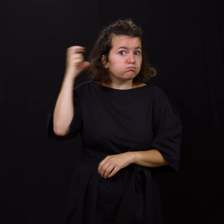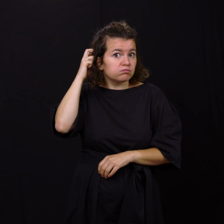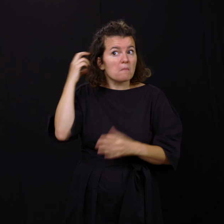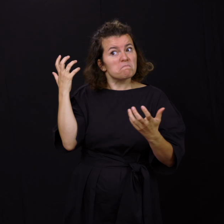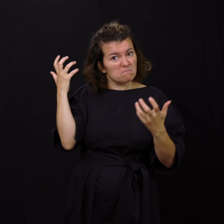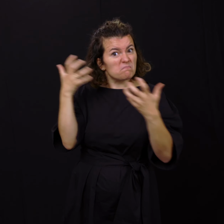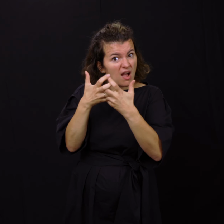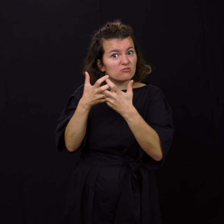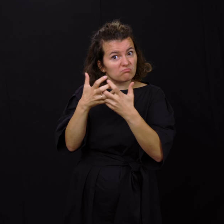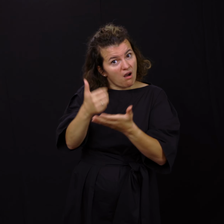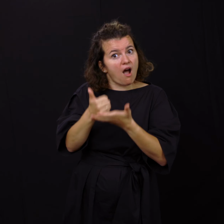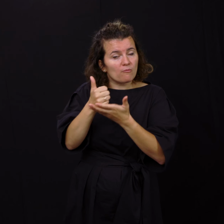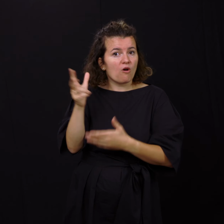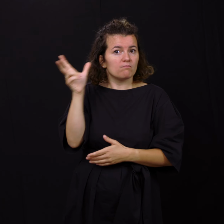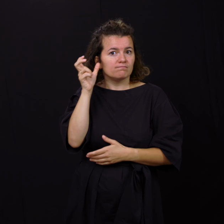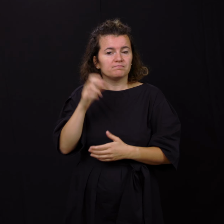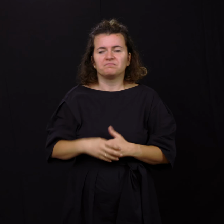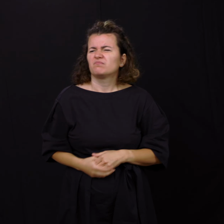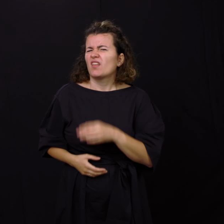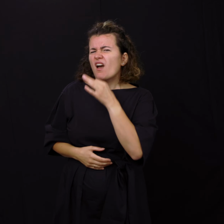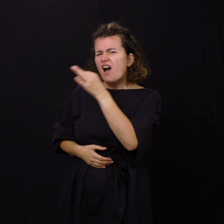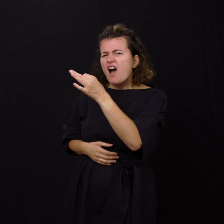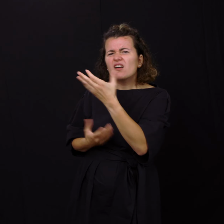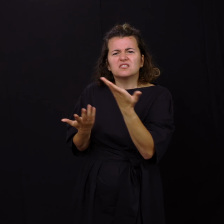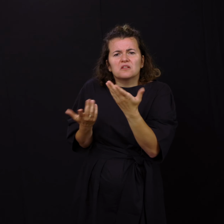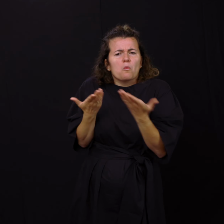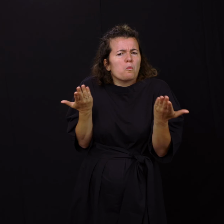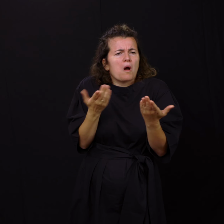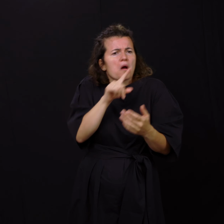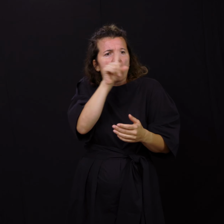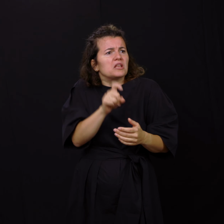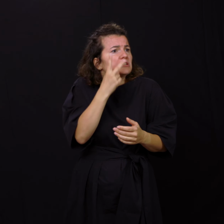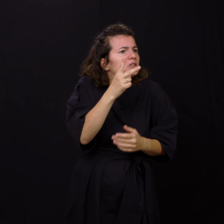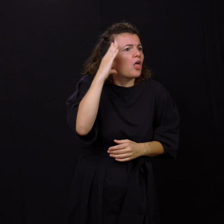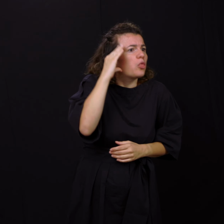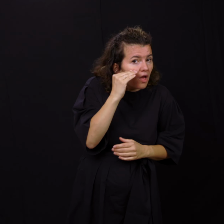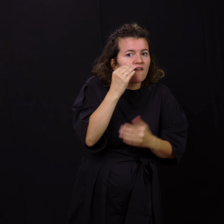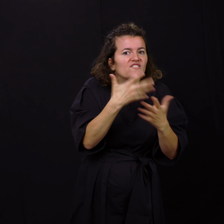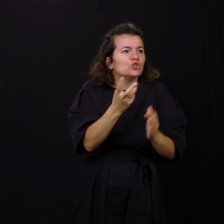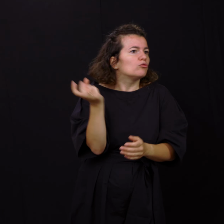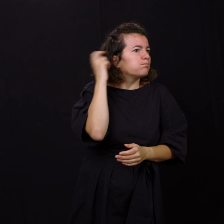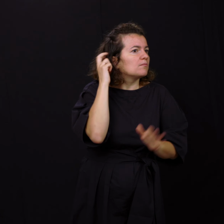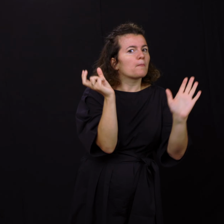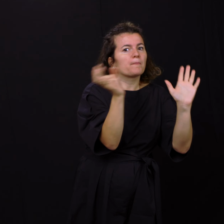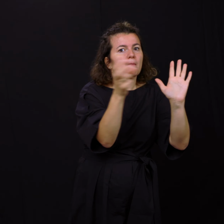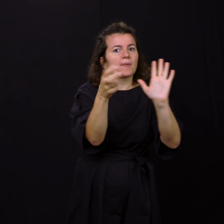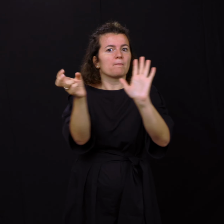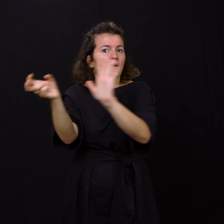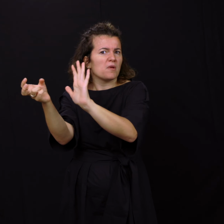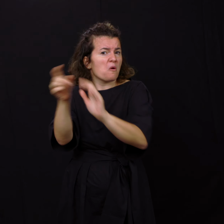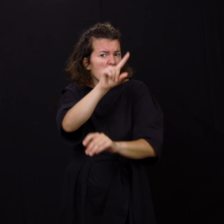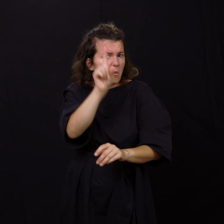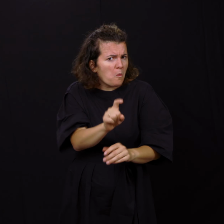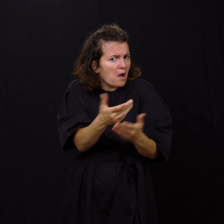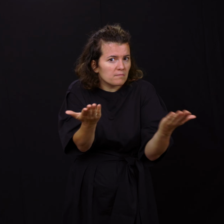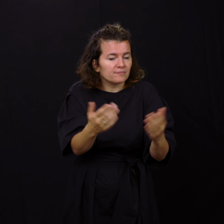Yeah. Why do you not give everybody a cochlear implant from the start? Yeah, so we do that in patients with Usher